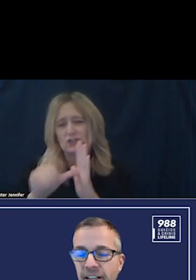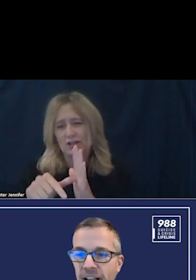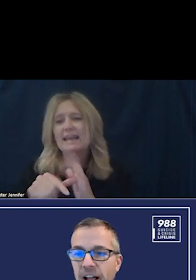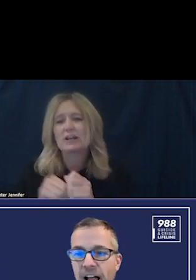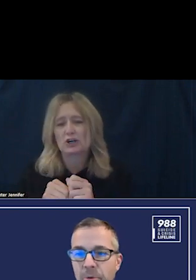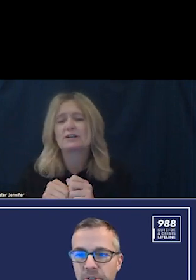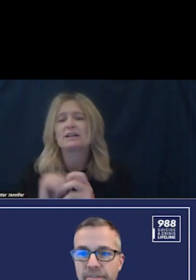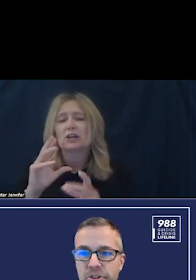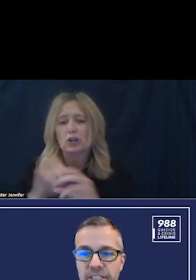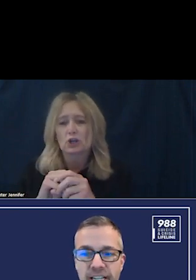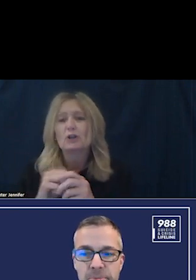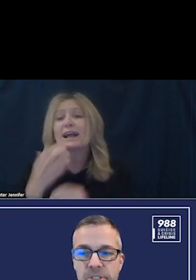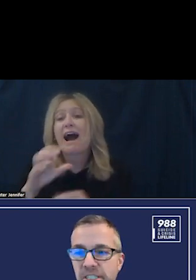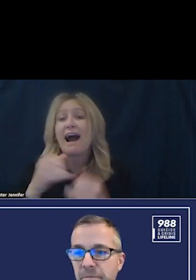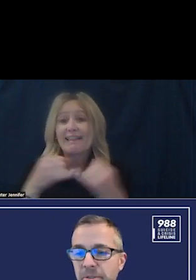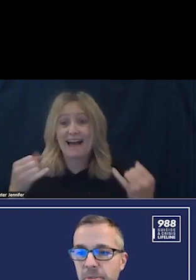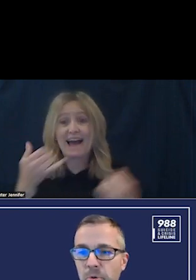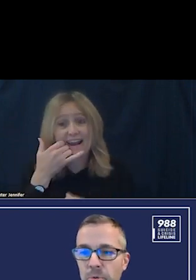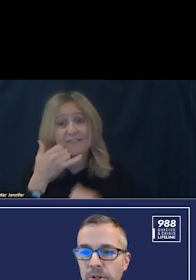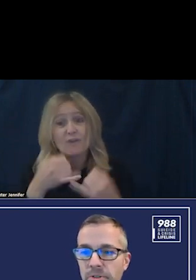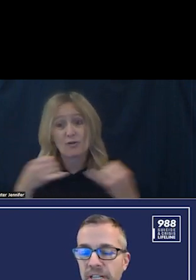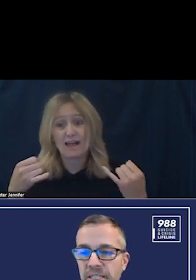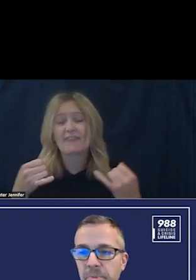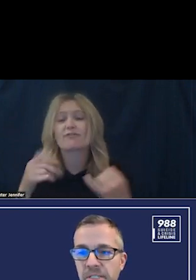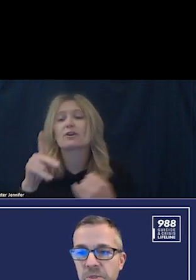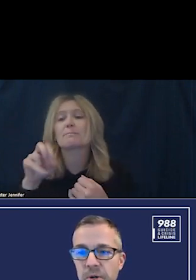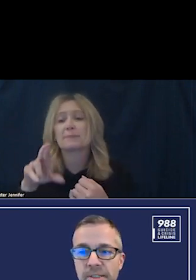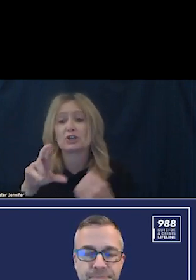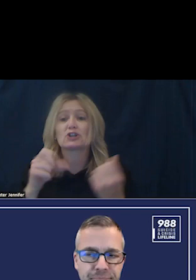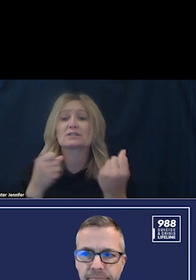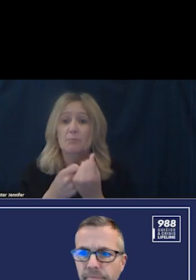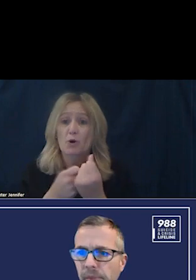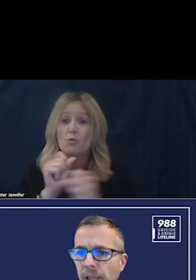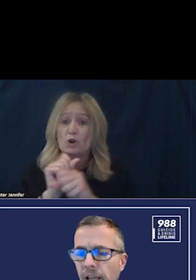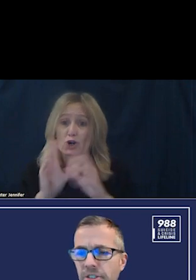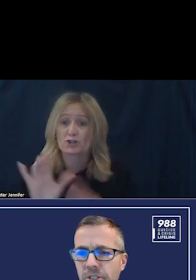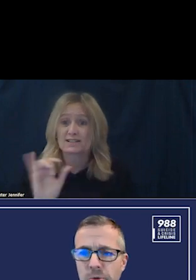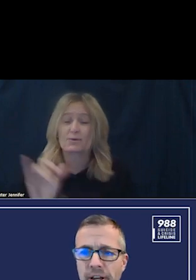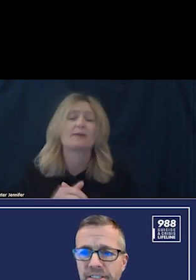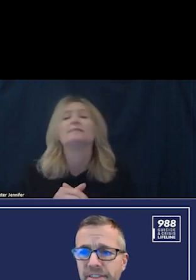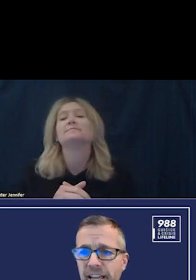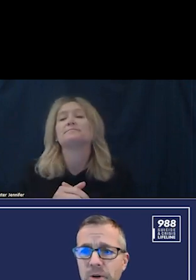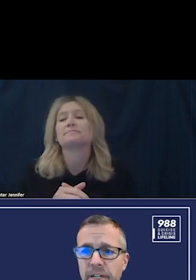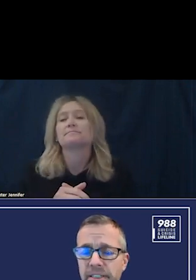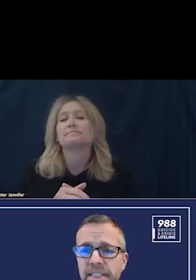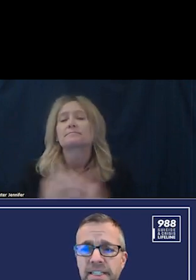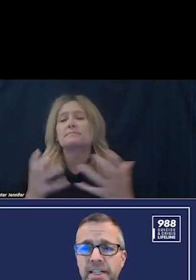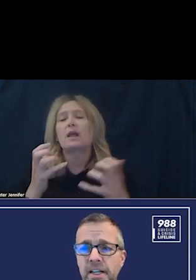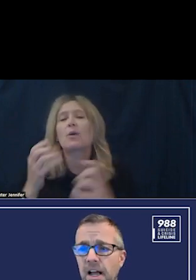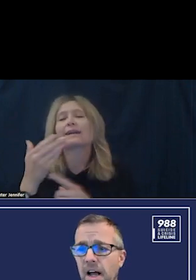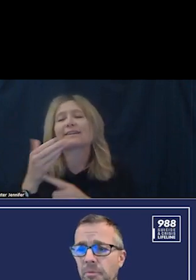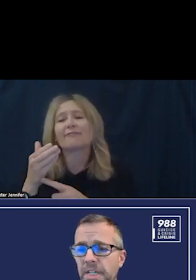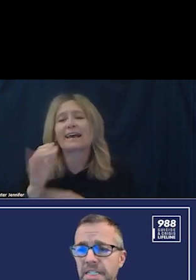including how we're leveraging the expertise of peer support workers in that space as well. Just also wanted to flag quickly